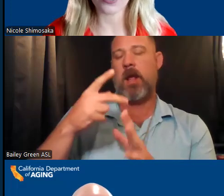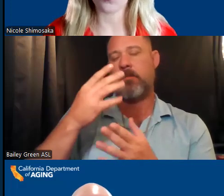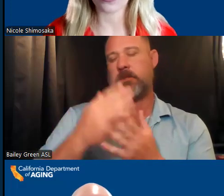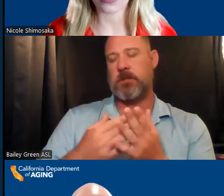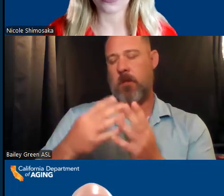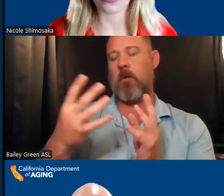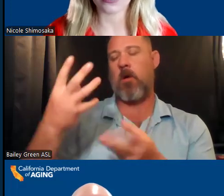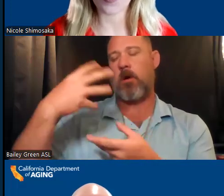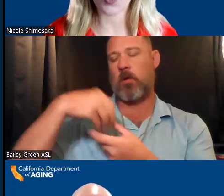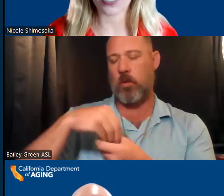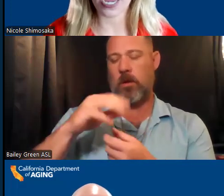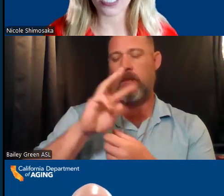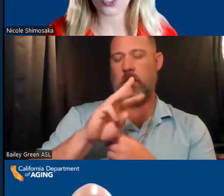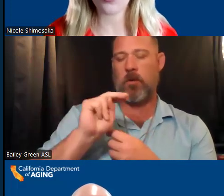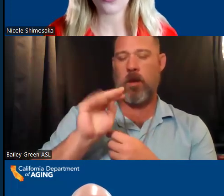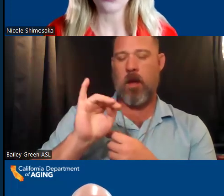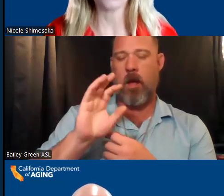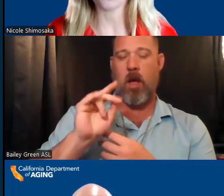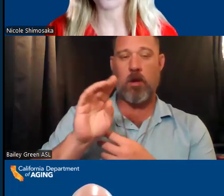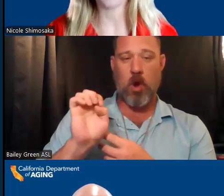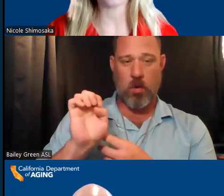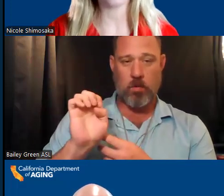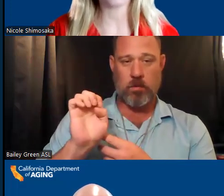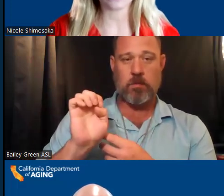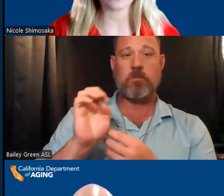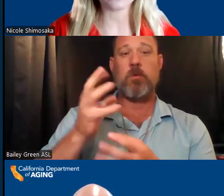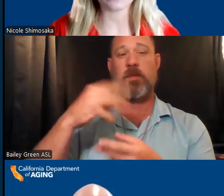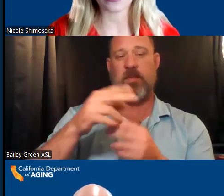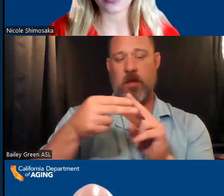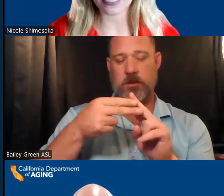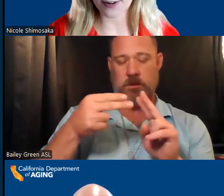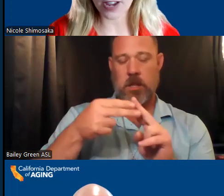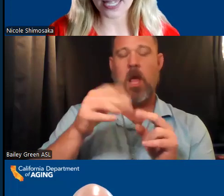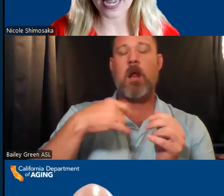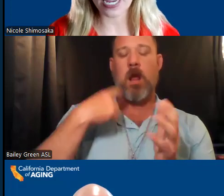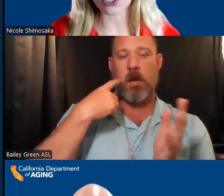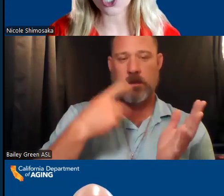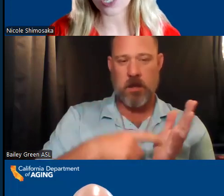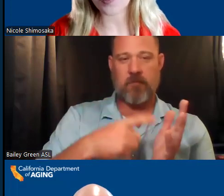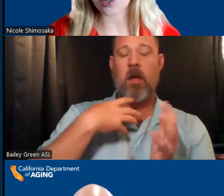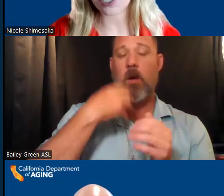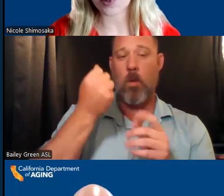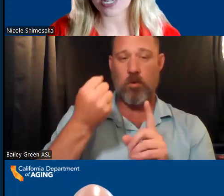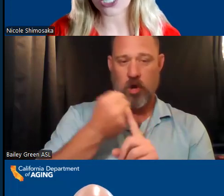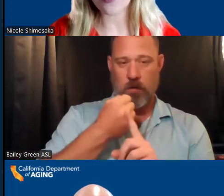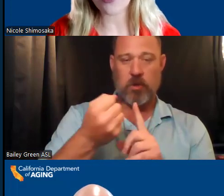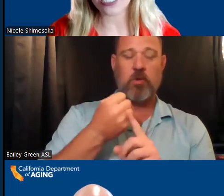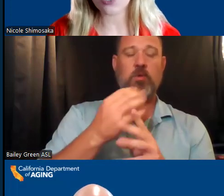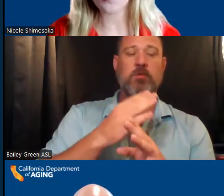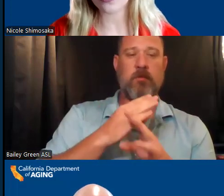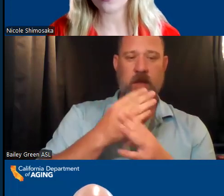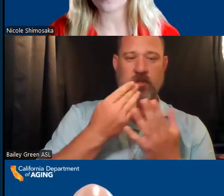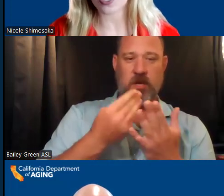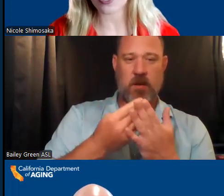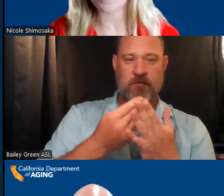codified within the W&I code. So within the slide, I did identify that elder abuse prevention funding